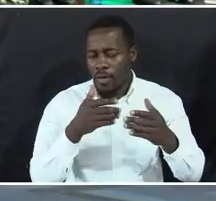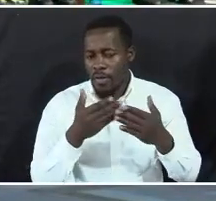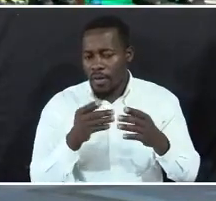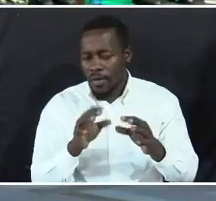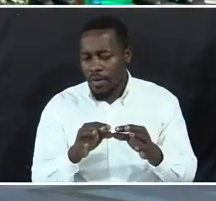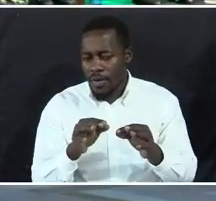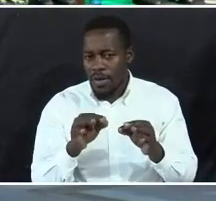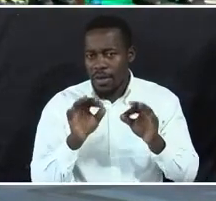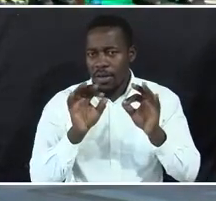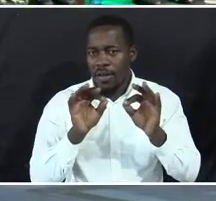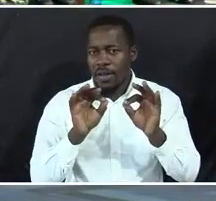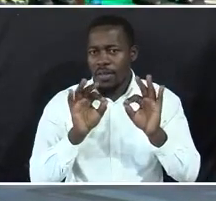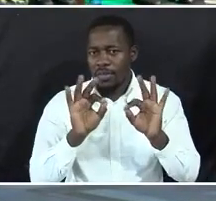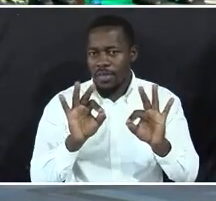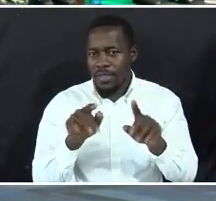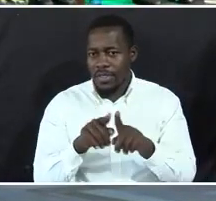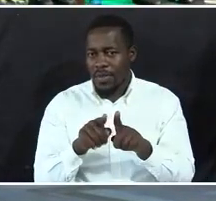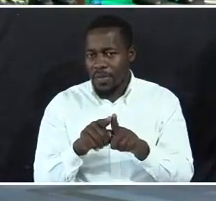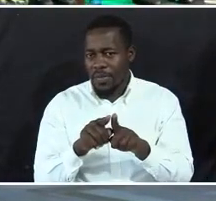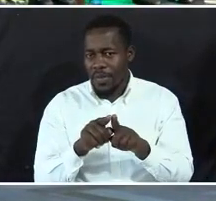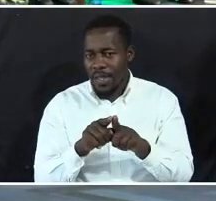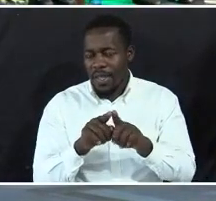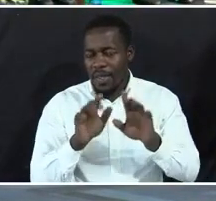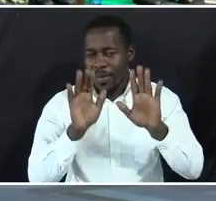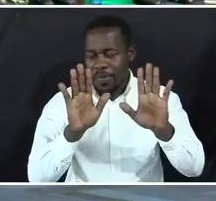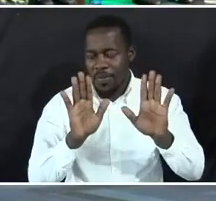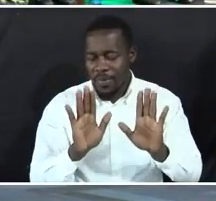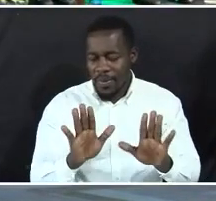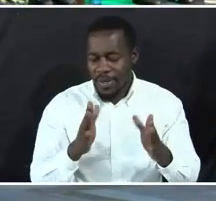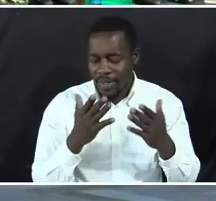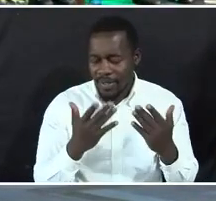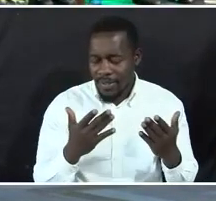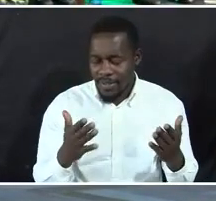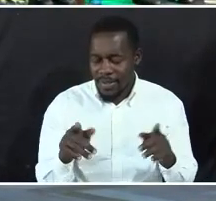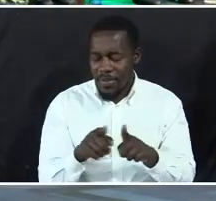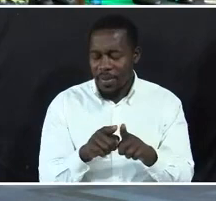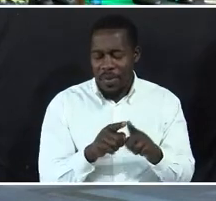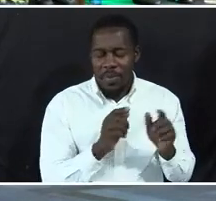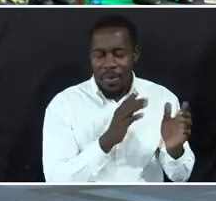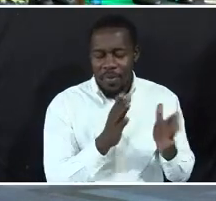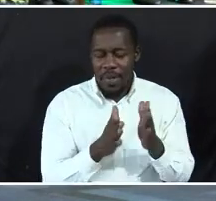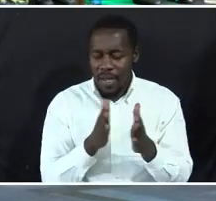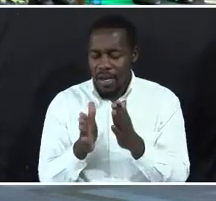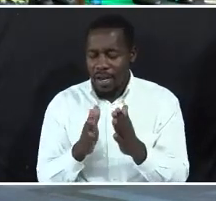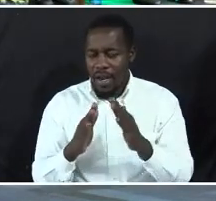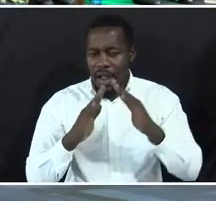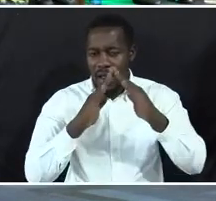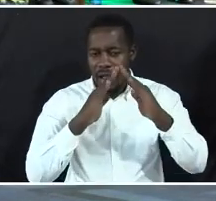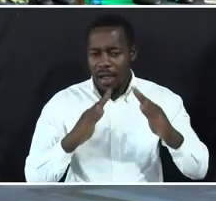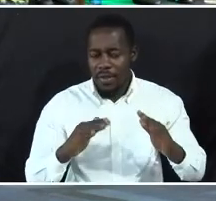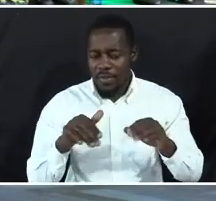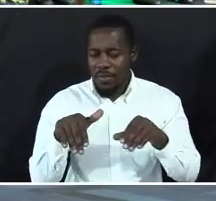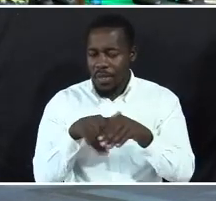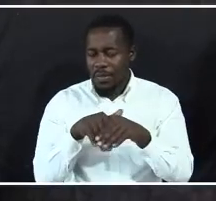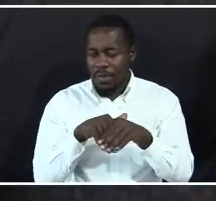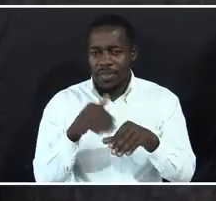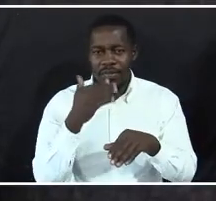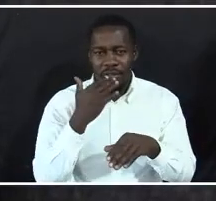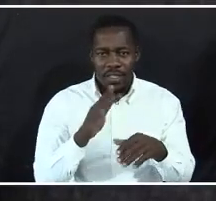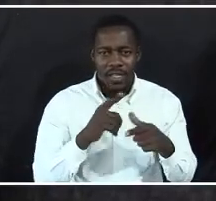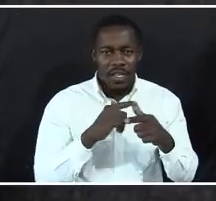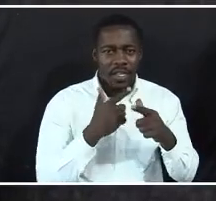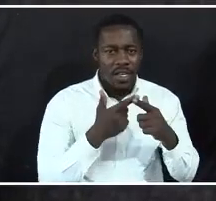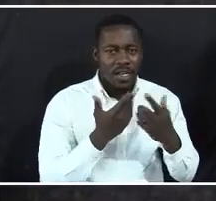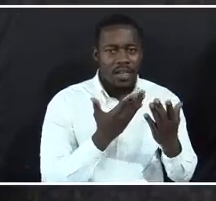godly fear, prepared an ark of his saving his household, by which he condemned the world and